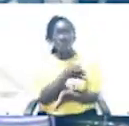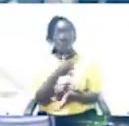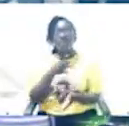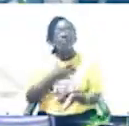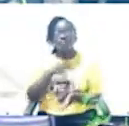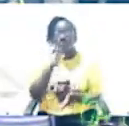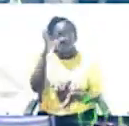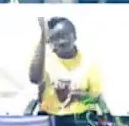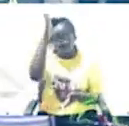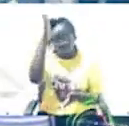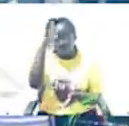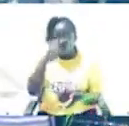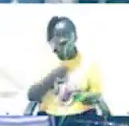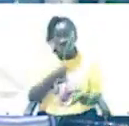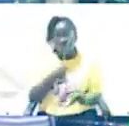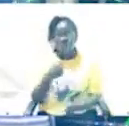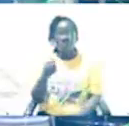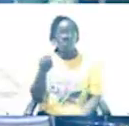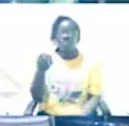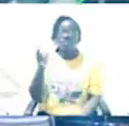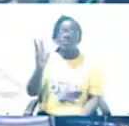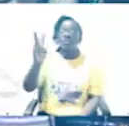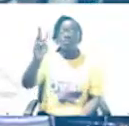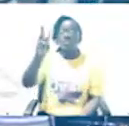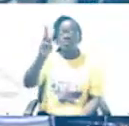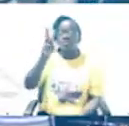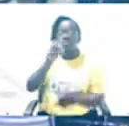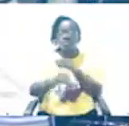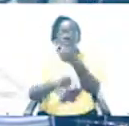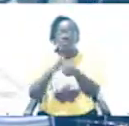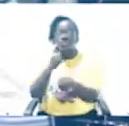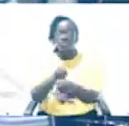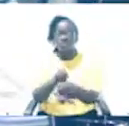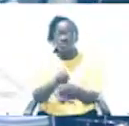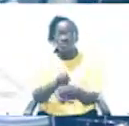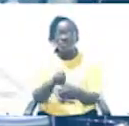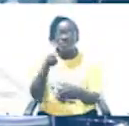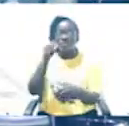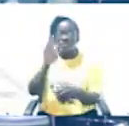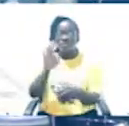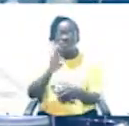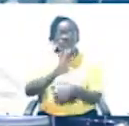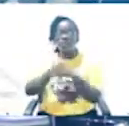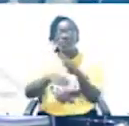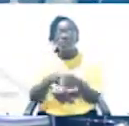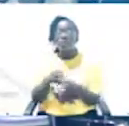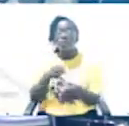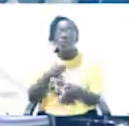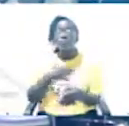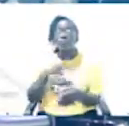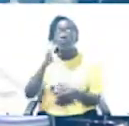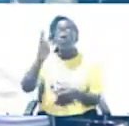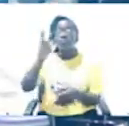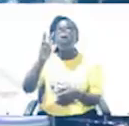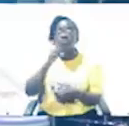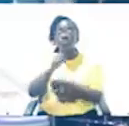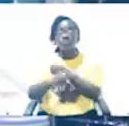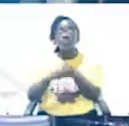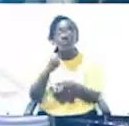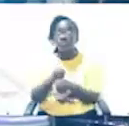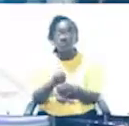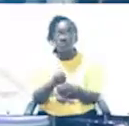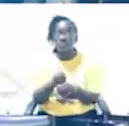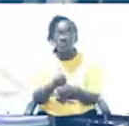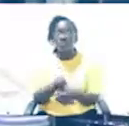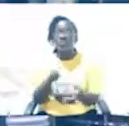I am 16 years old. Of all the 16 years old I have been,